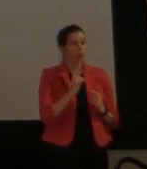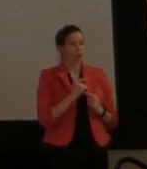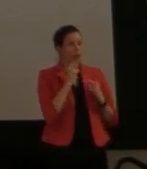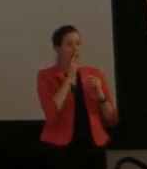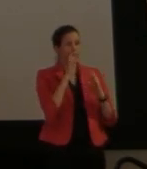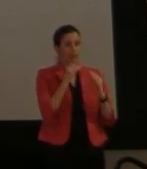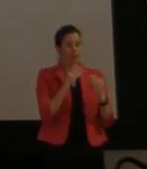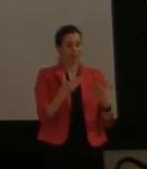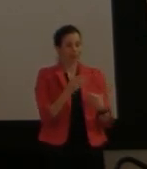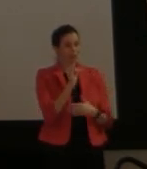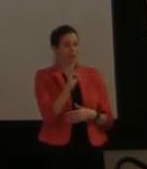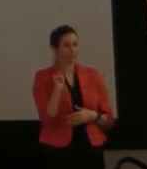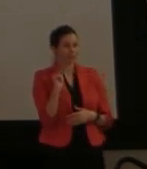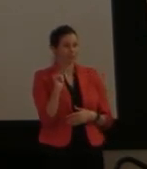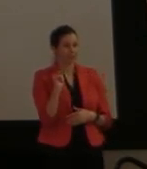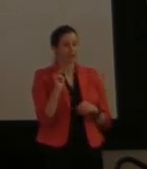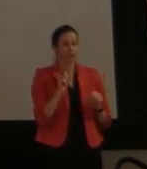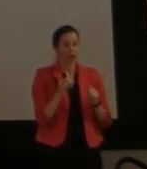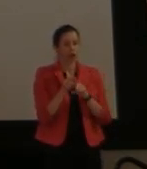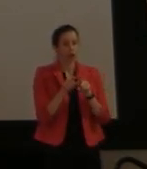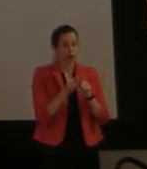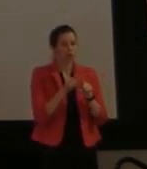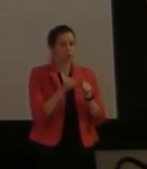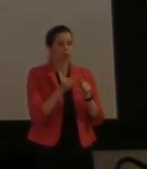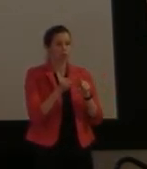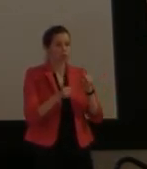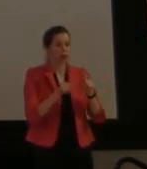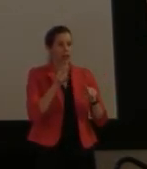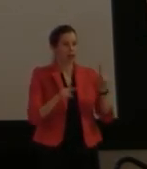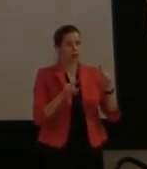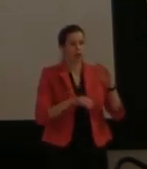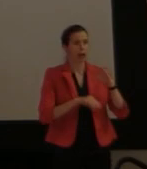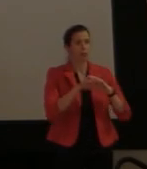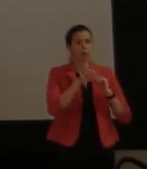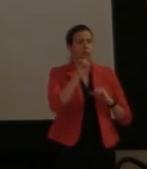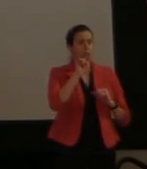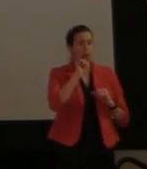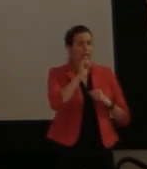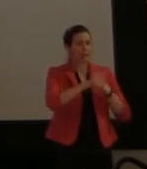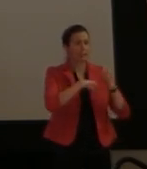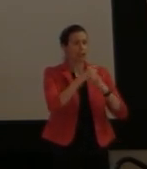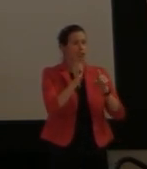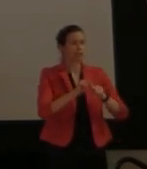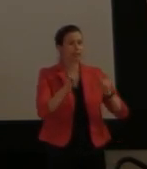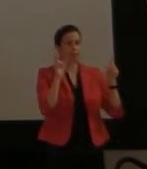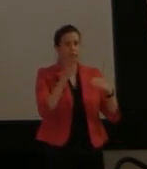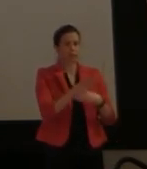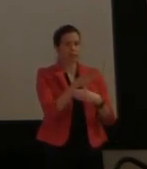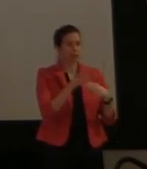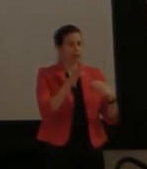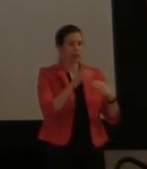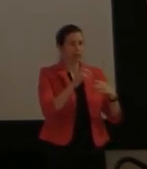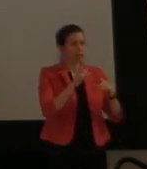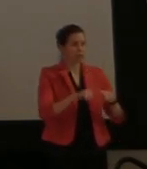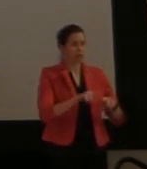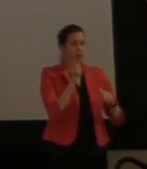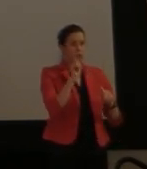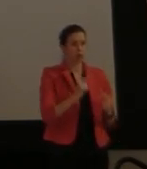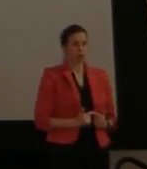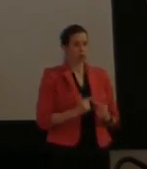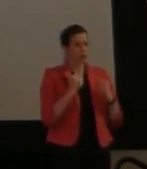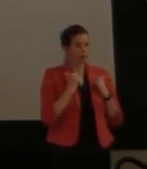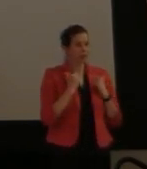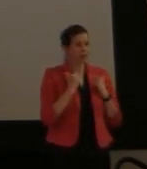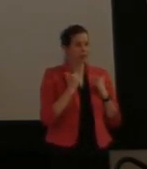expectancy here in Cincinnati can also vary up to 20 years depending upon you live, where you live, and we'll look at an infographic at